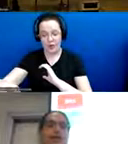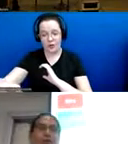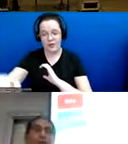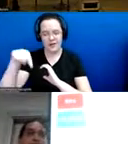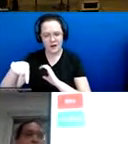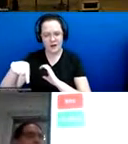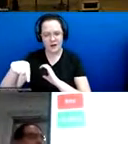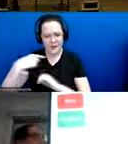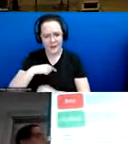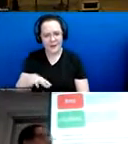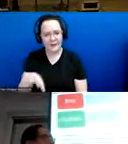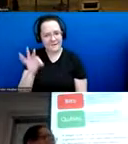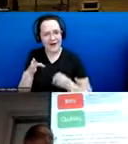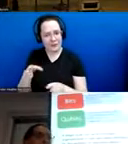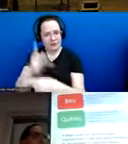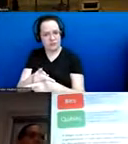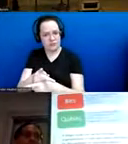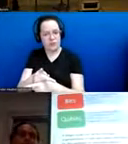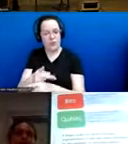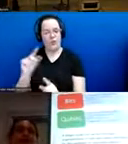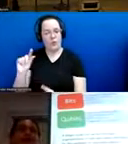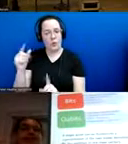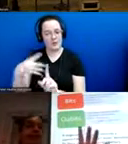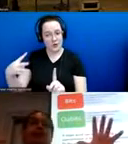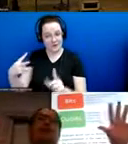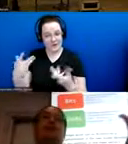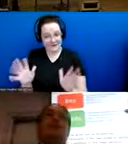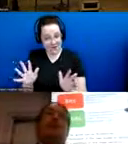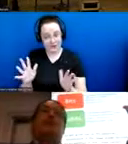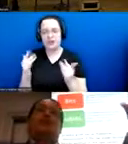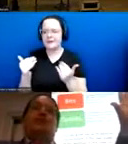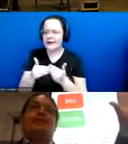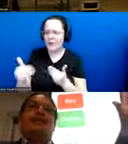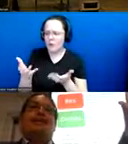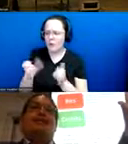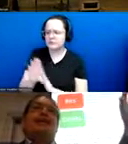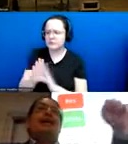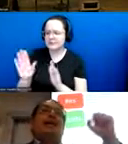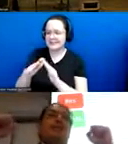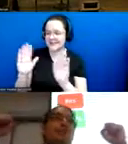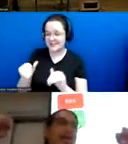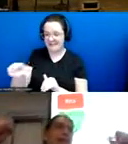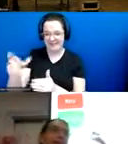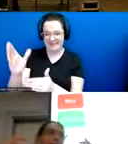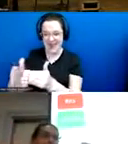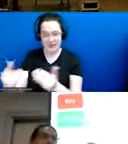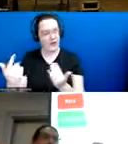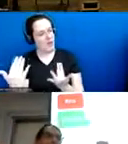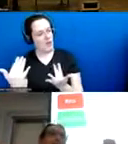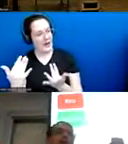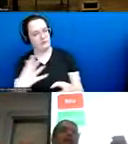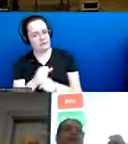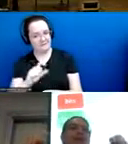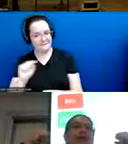quantum coherence, then we want to devise systems that are waiting for those photons at the end, in which then we can